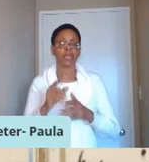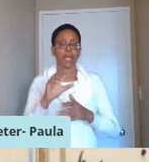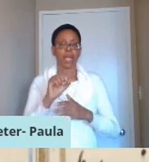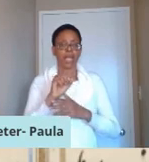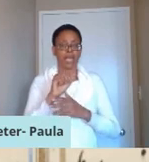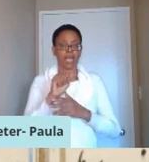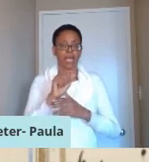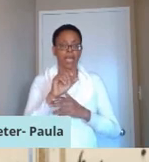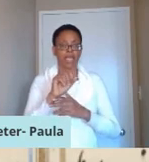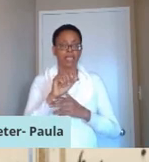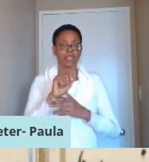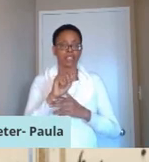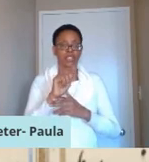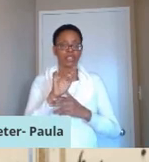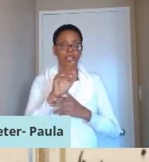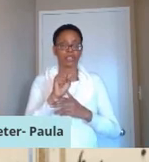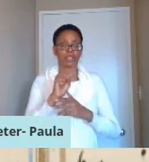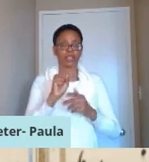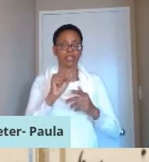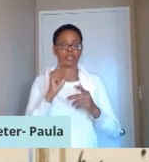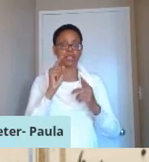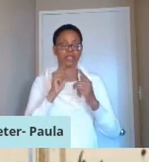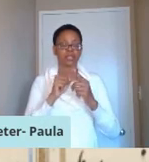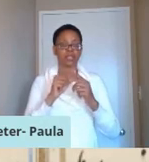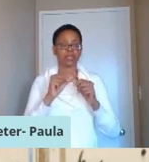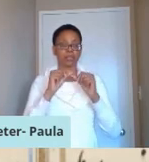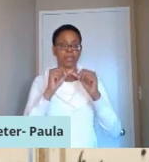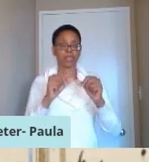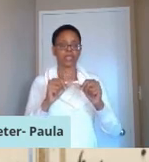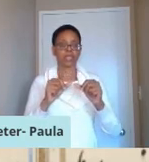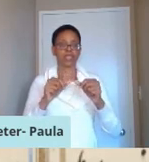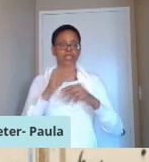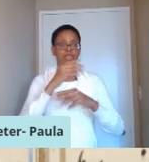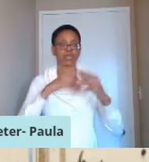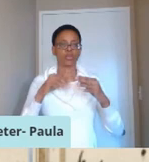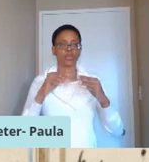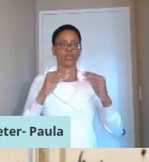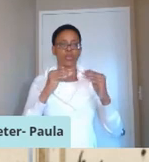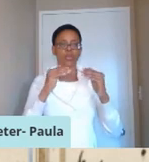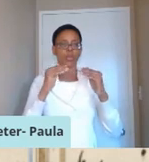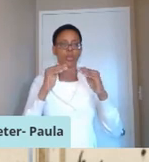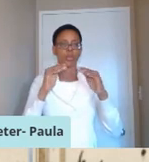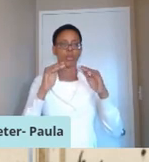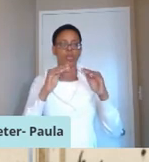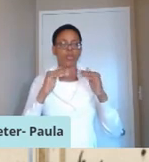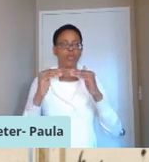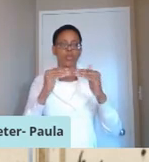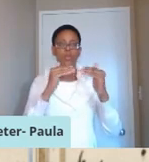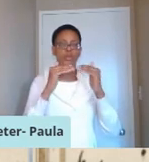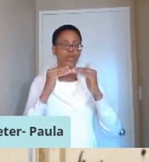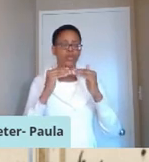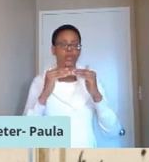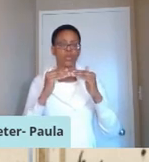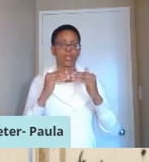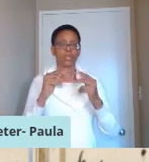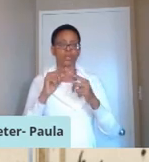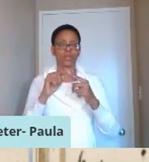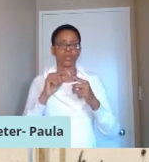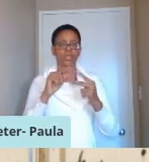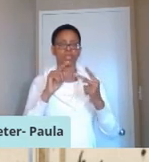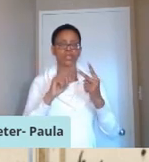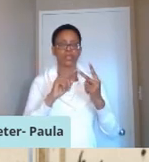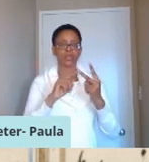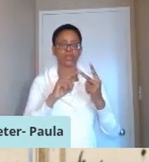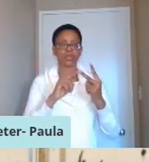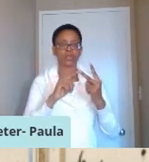actions undertaken to maintain social order, and we call it social transactions or mu'amilat, or